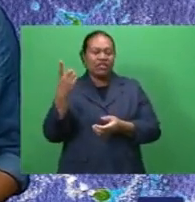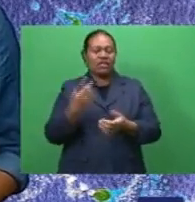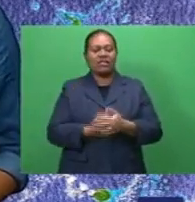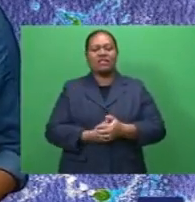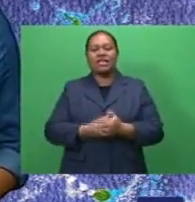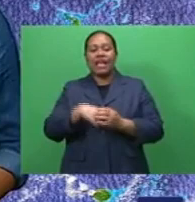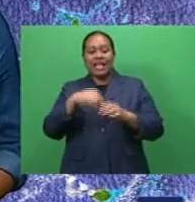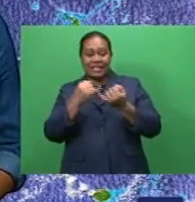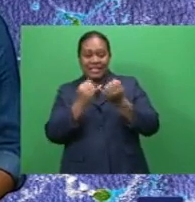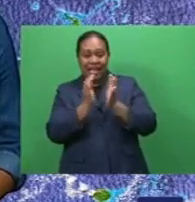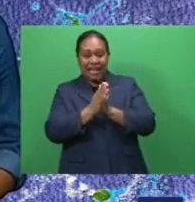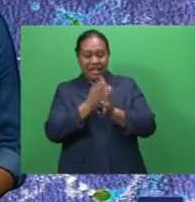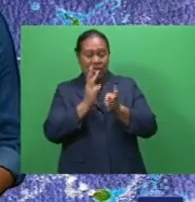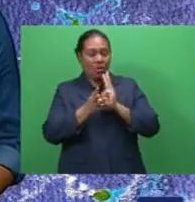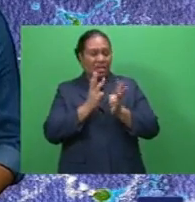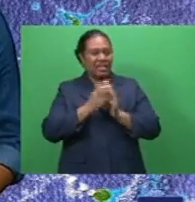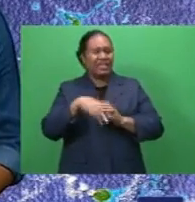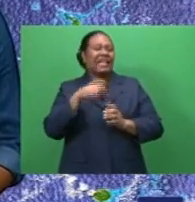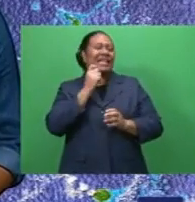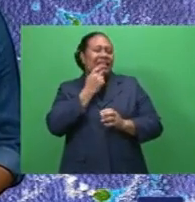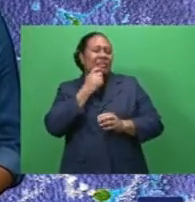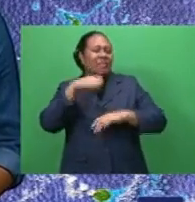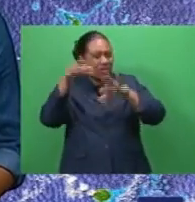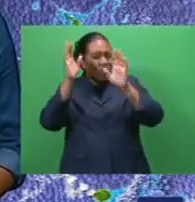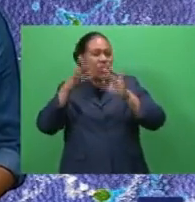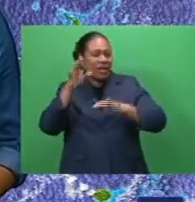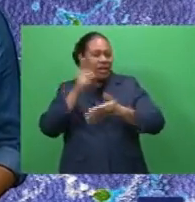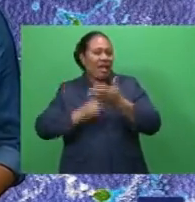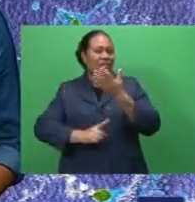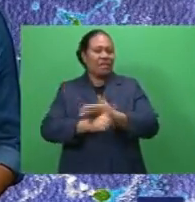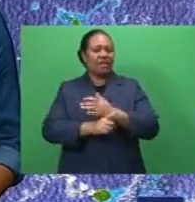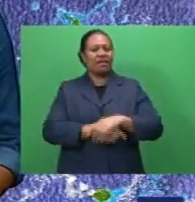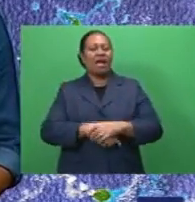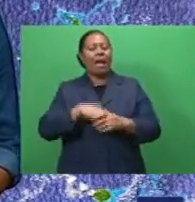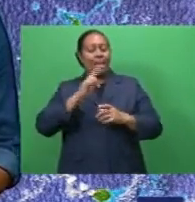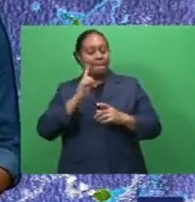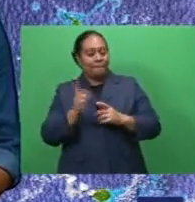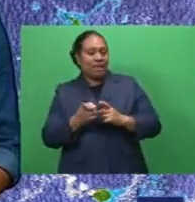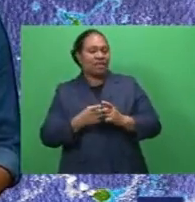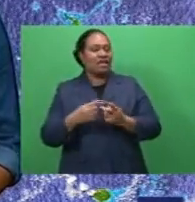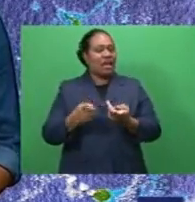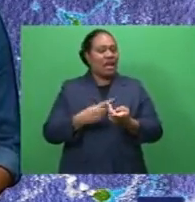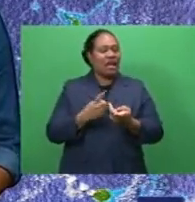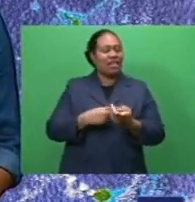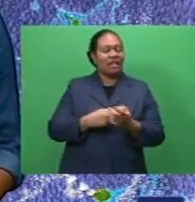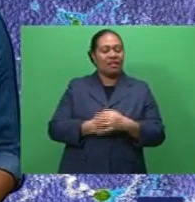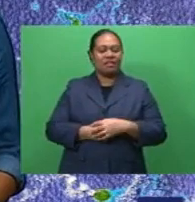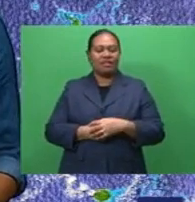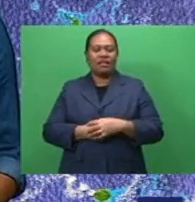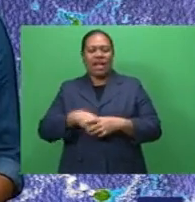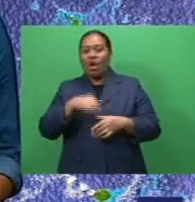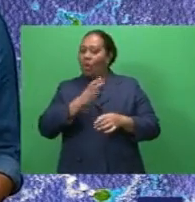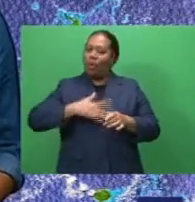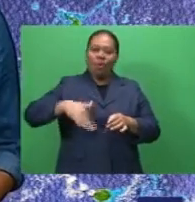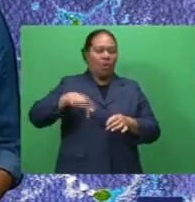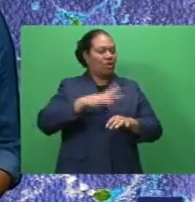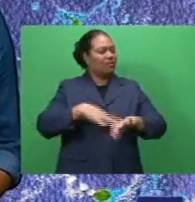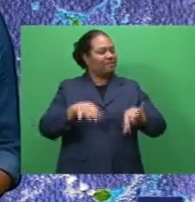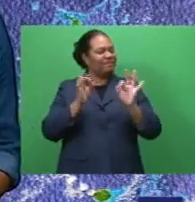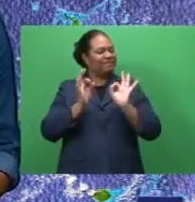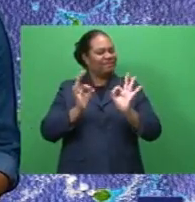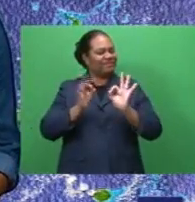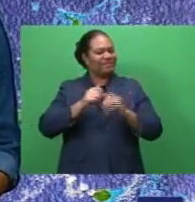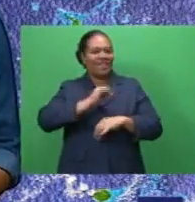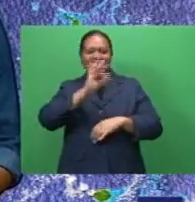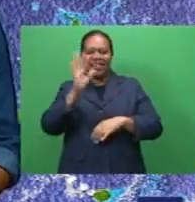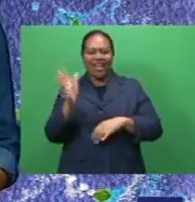to Sunday, very light showers will follow the trend, but apart from those few odd sprinkles, everything looks perfectly